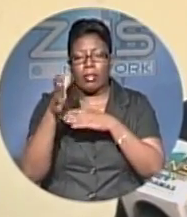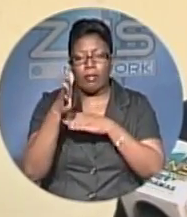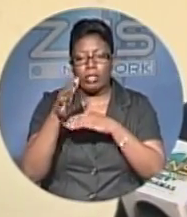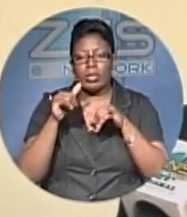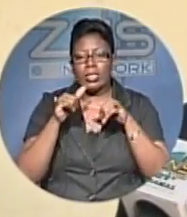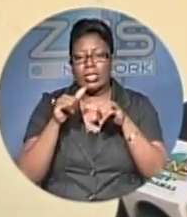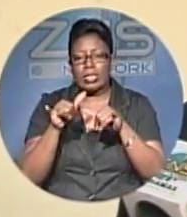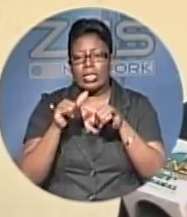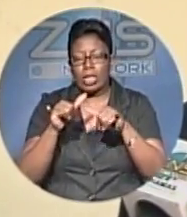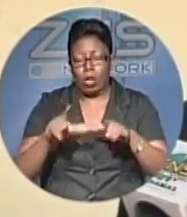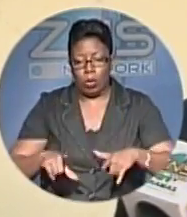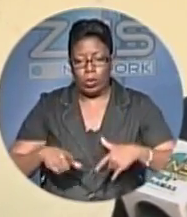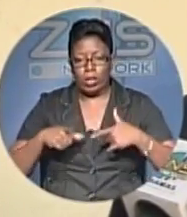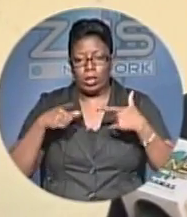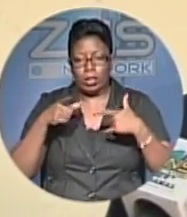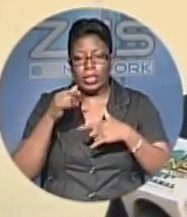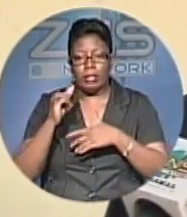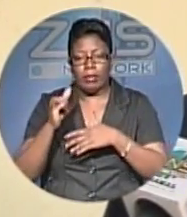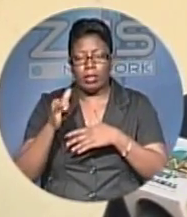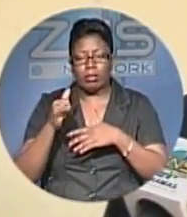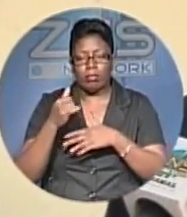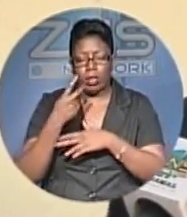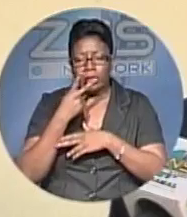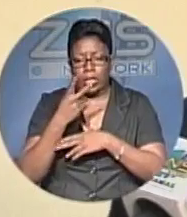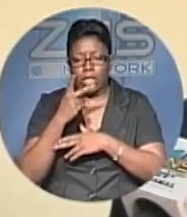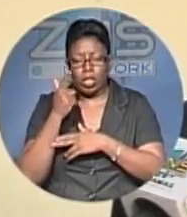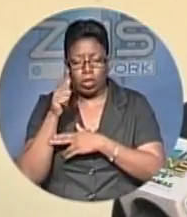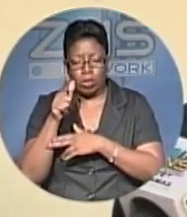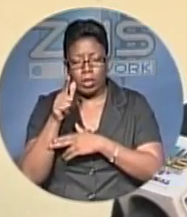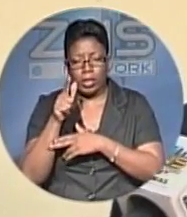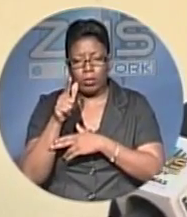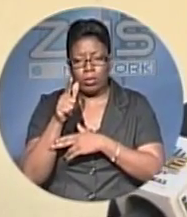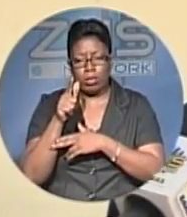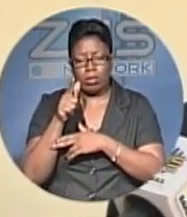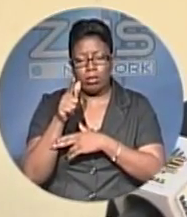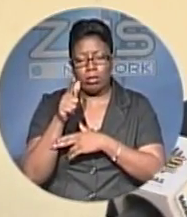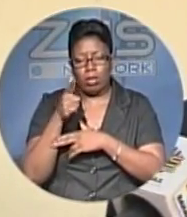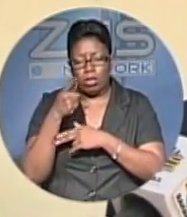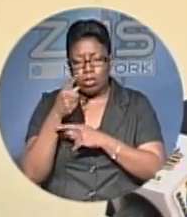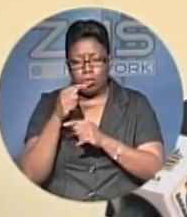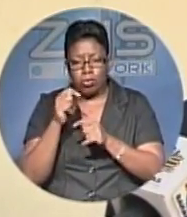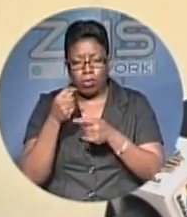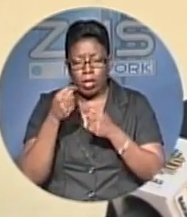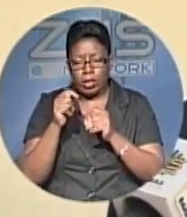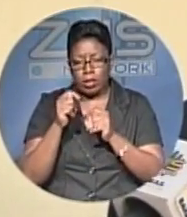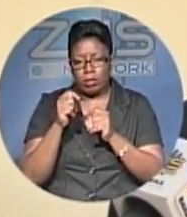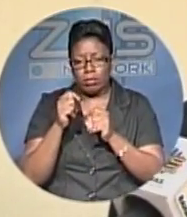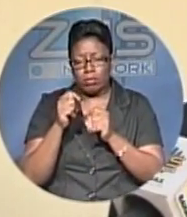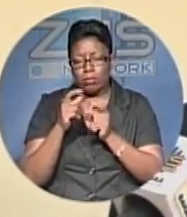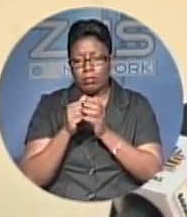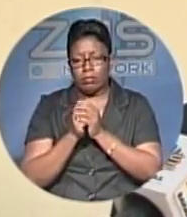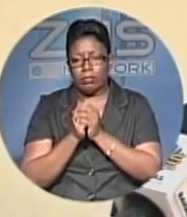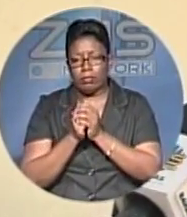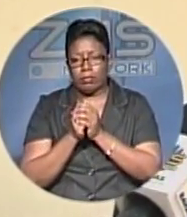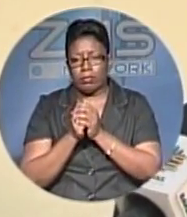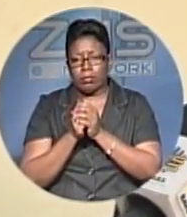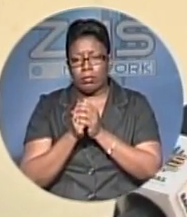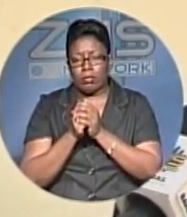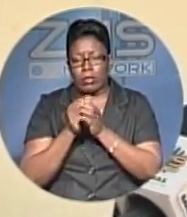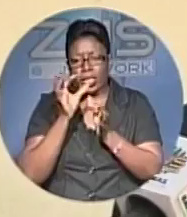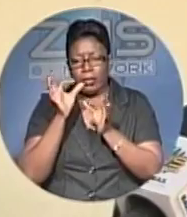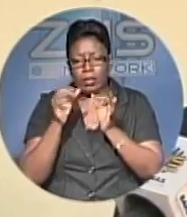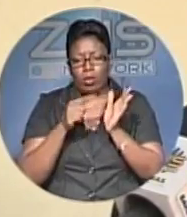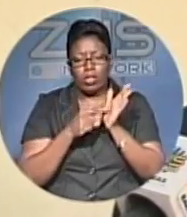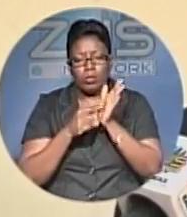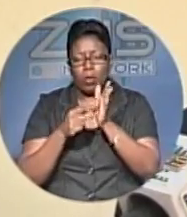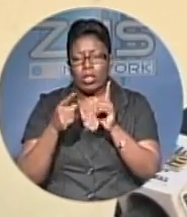still alive, they appeared to have been in a state similar to what you would see if they're exposed to some sort